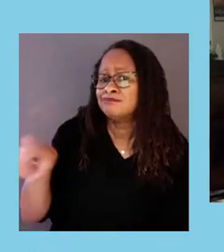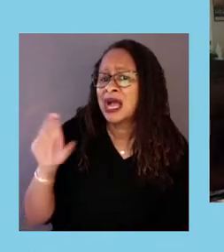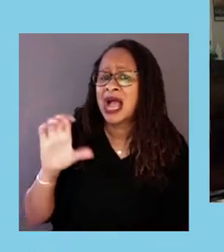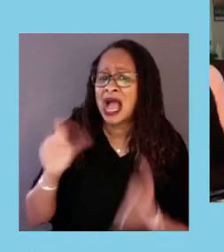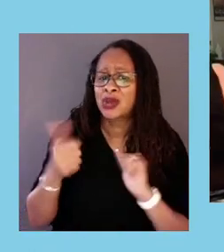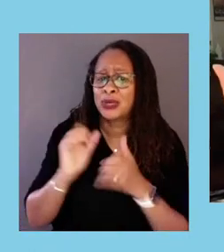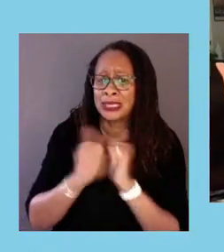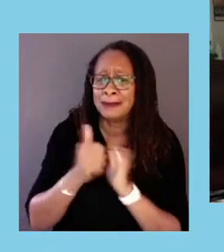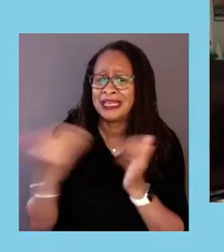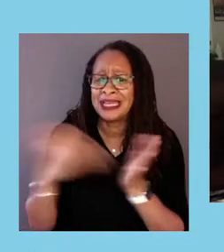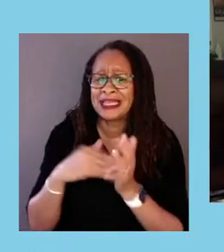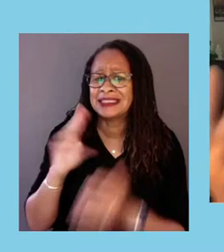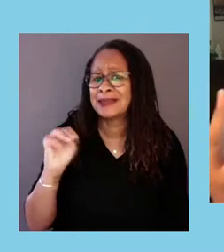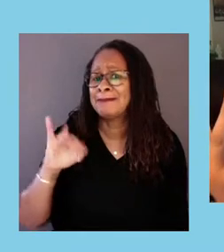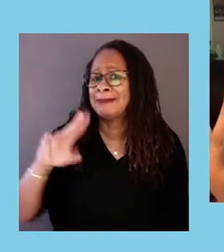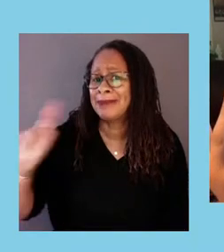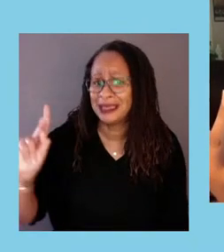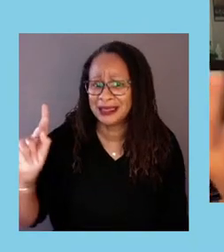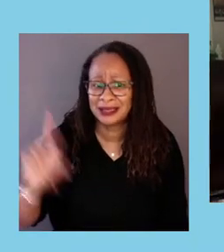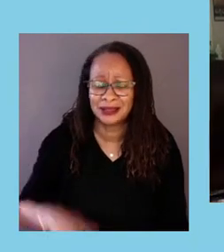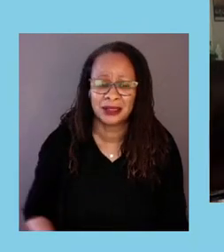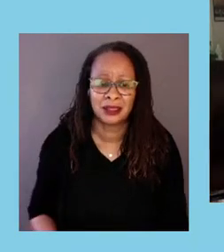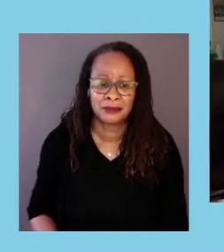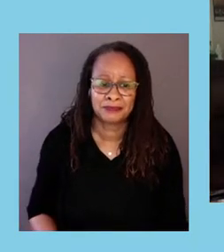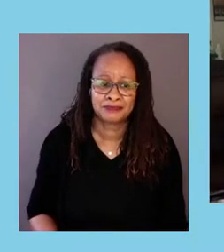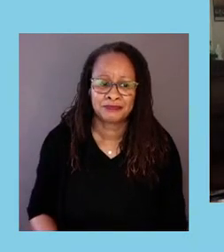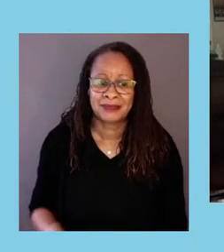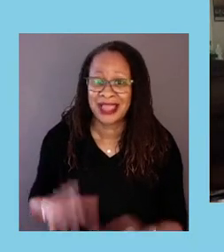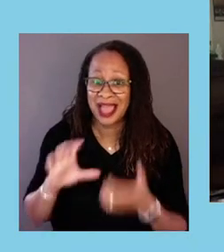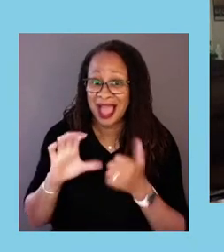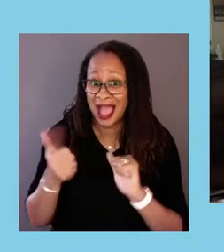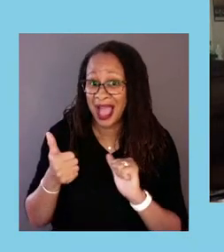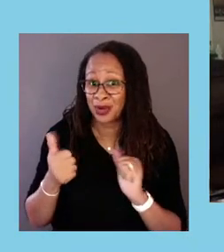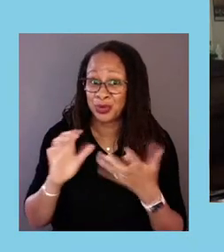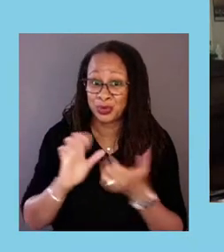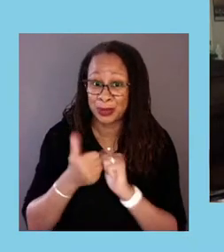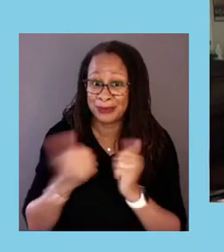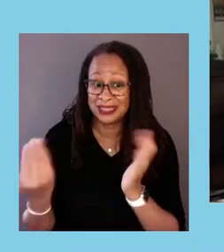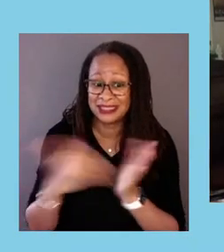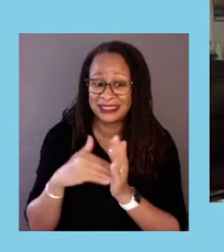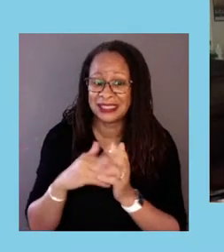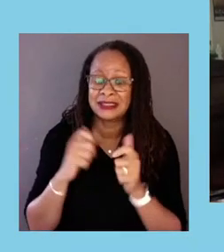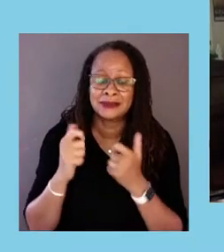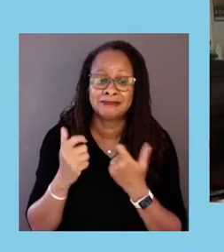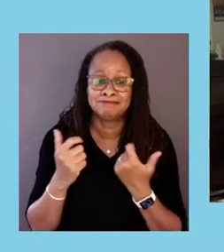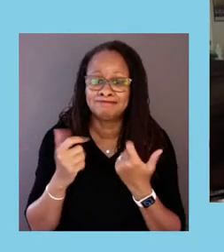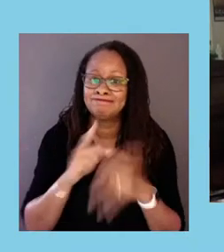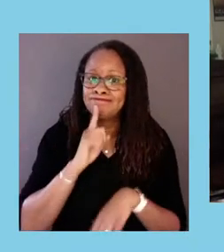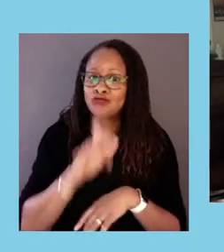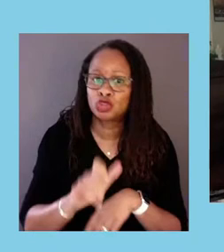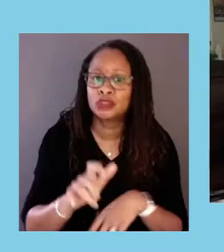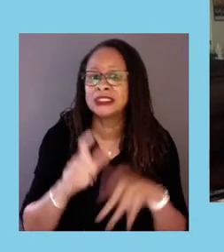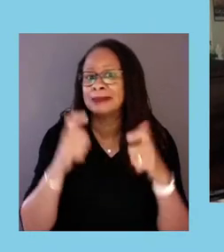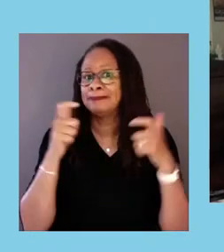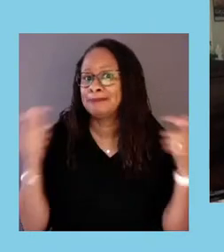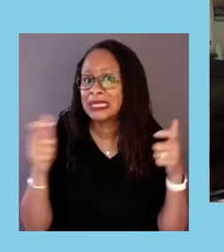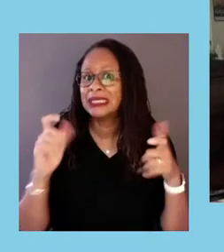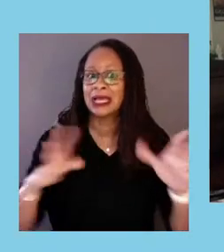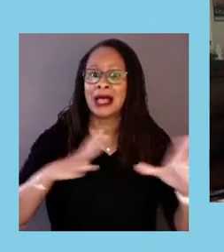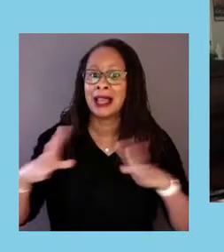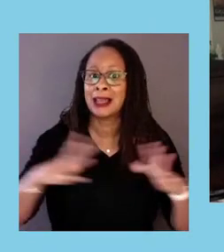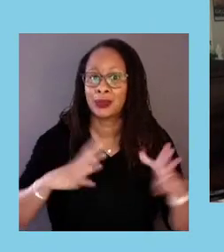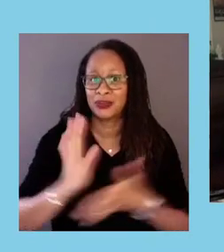were to do that, let's just say, it's like, how do you then compete against the like truly big Hollywood films, would be my